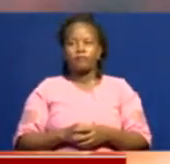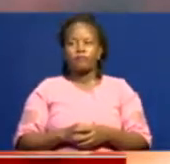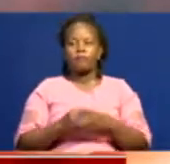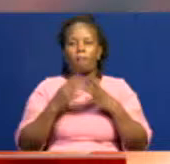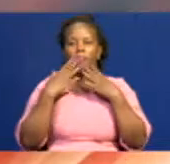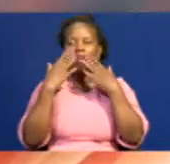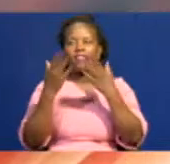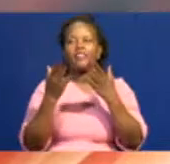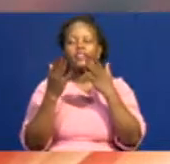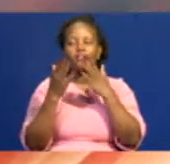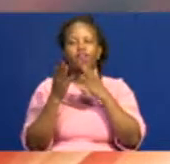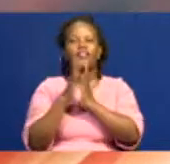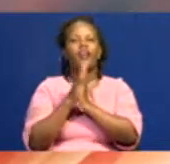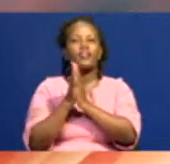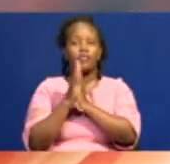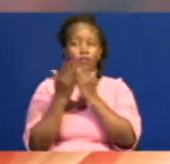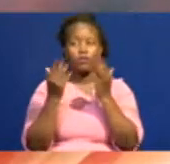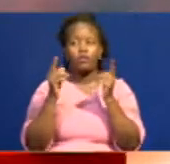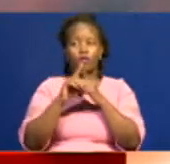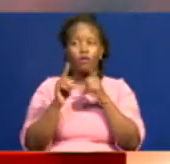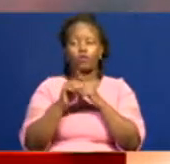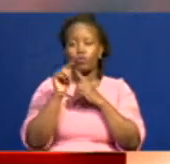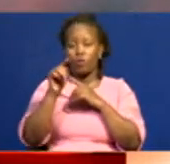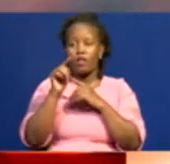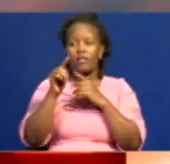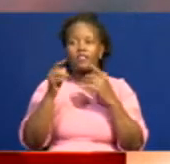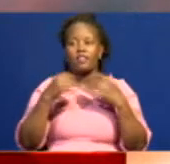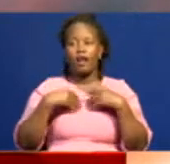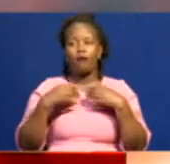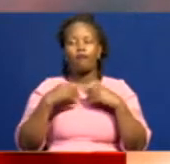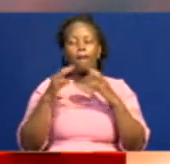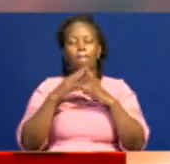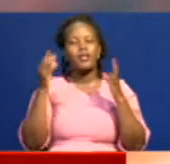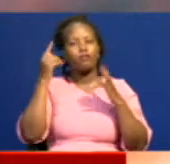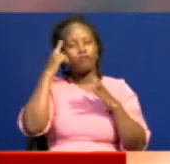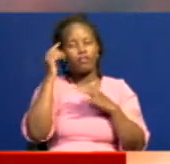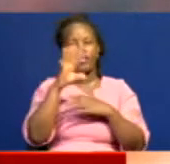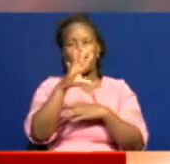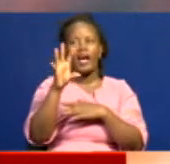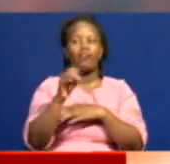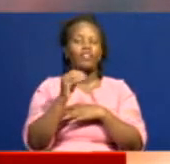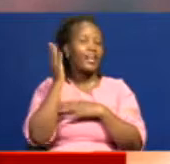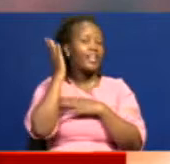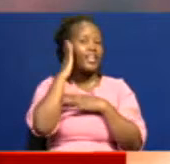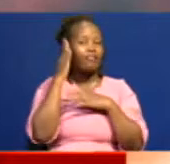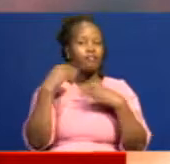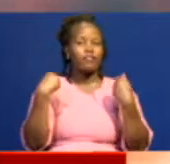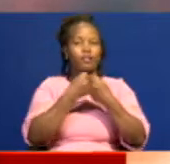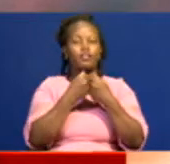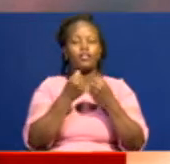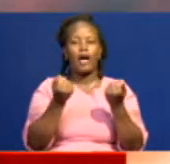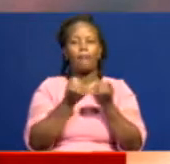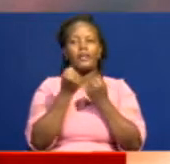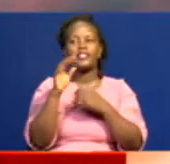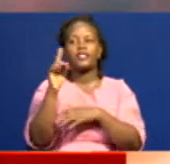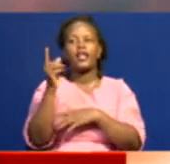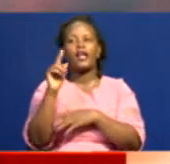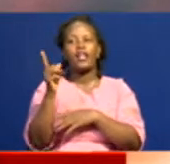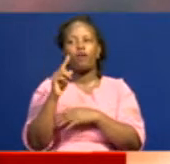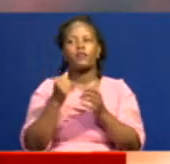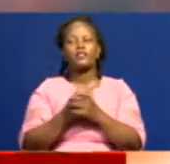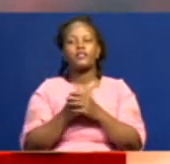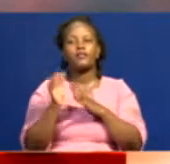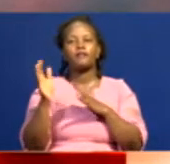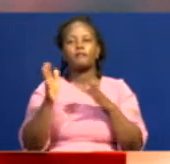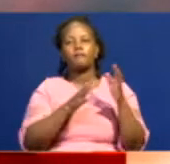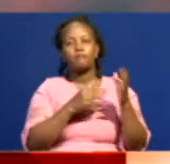Thank you, Sila Onyango, for that story, and she's on the beat for the Africa Deaf Athletics Championships taking place in Nairobi. Now, moving on is that the